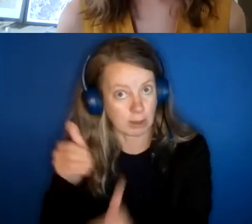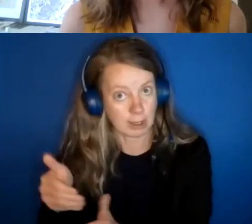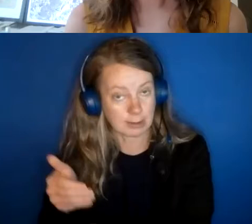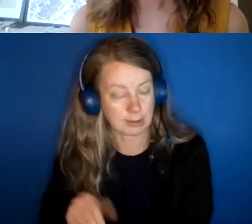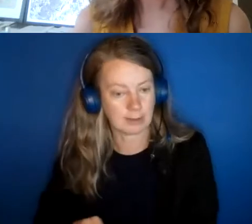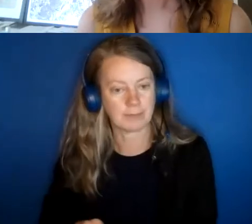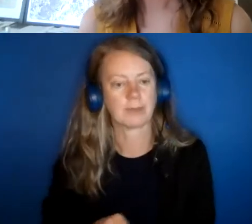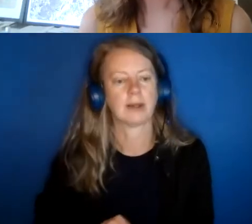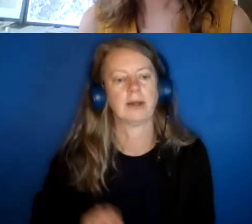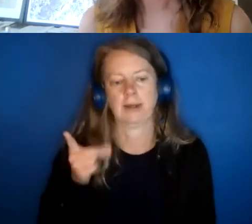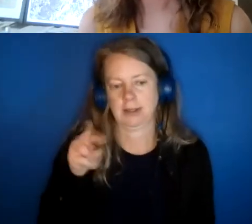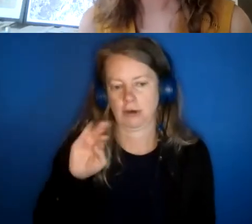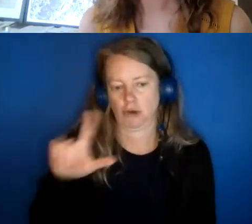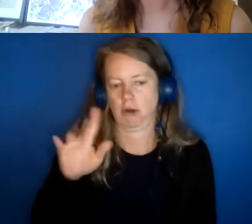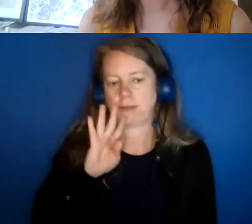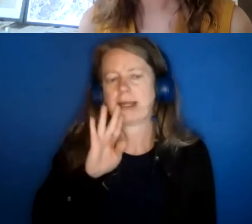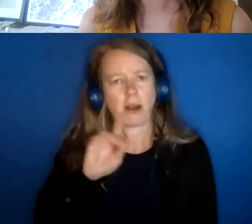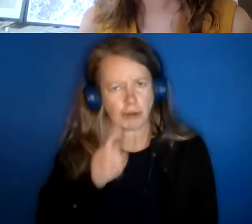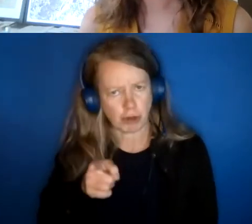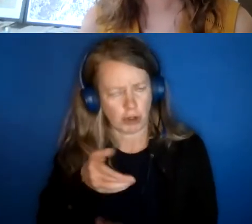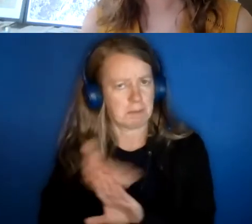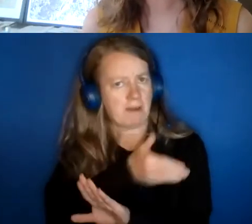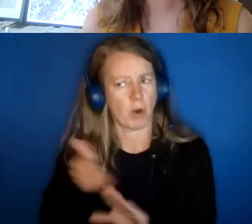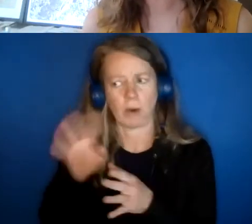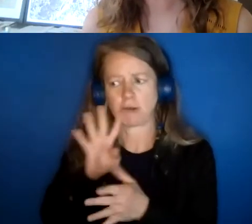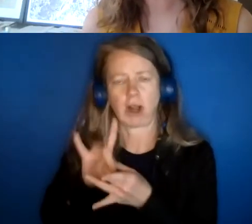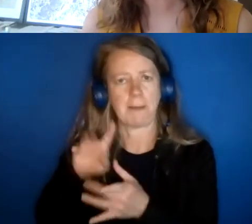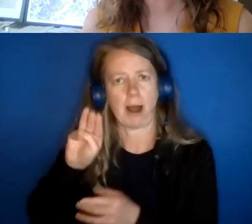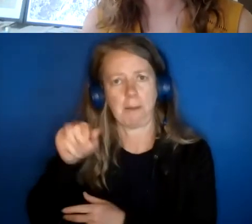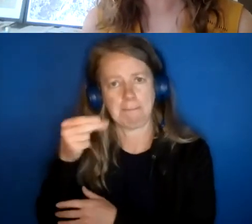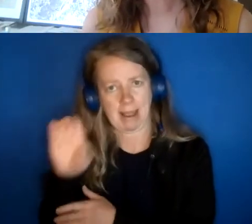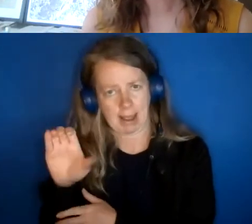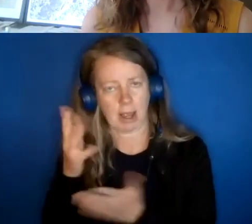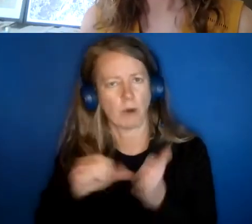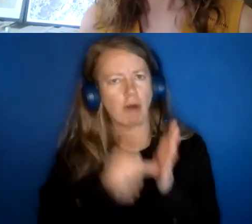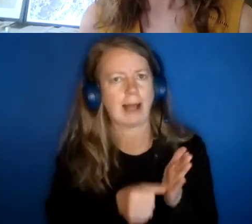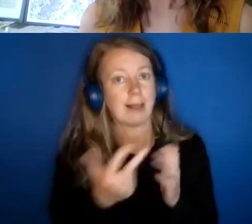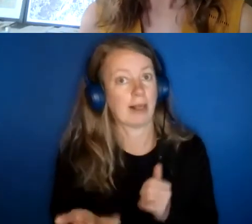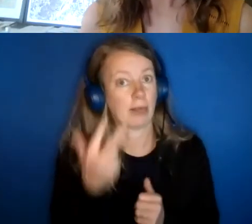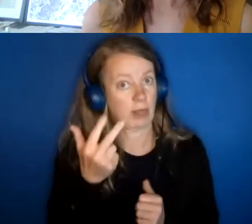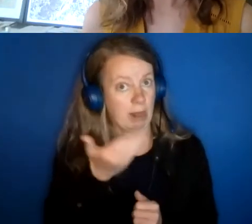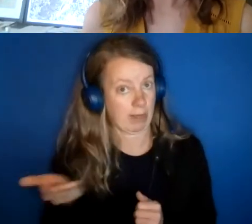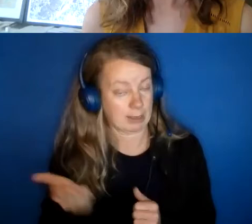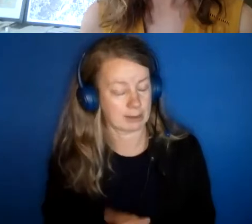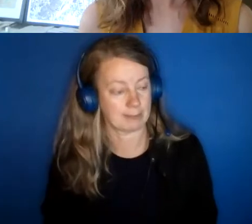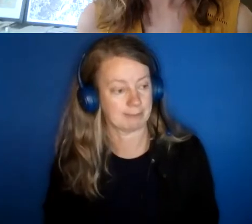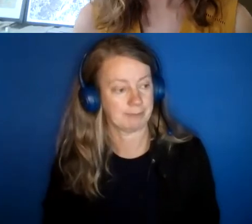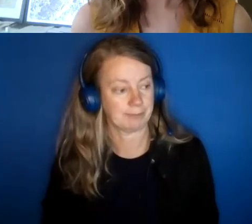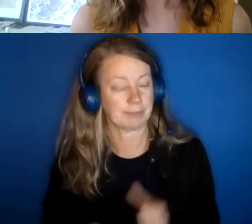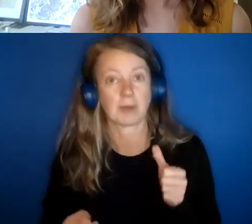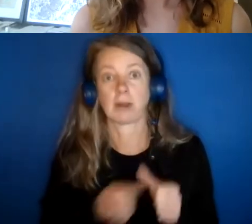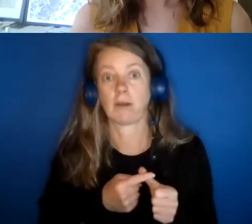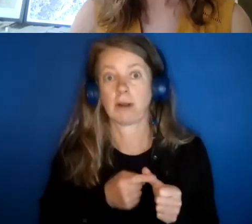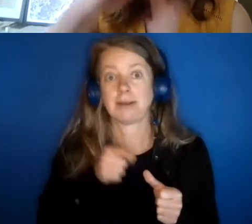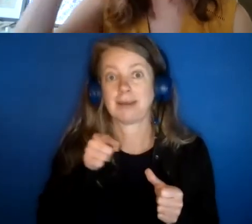before I talk about MAHEC, highlight 3 things. One is this does change